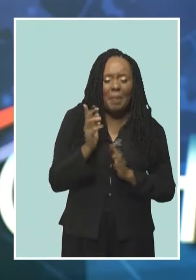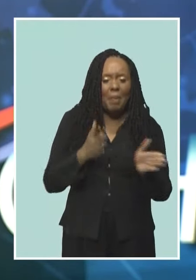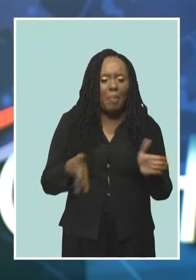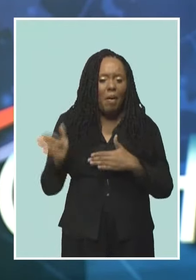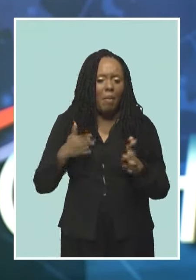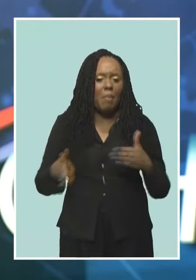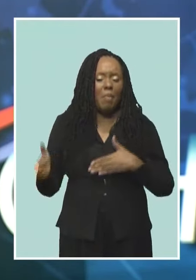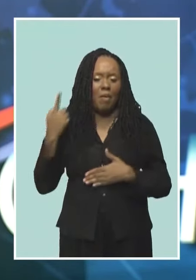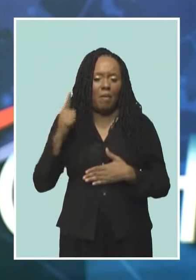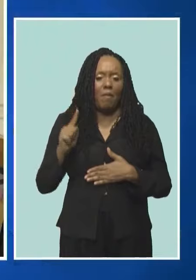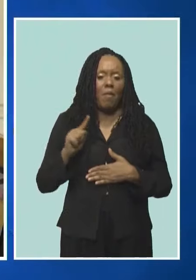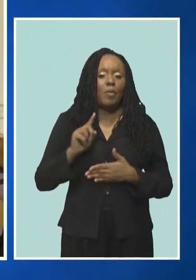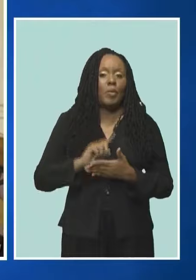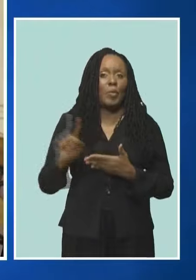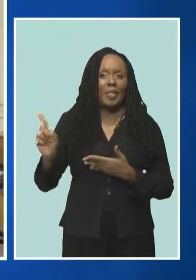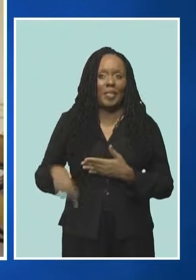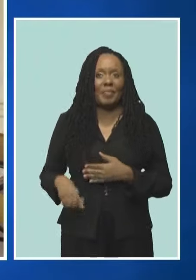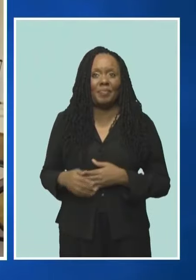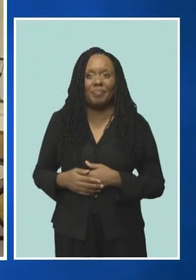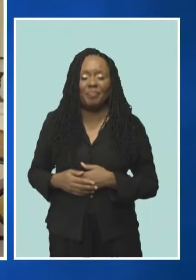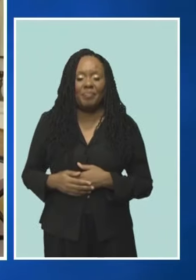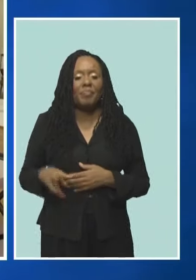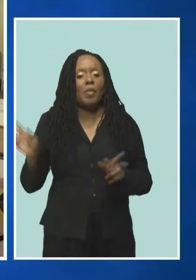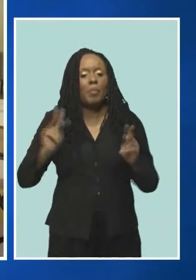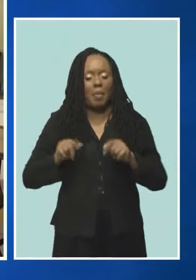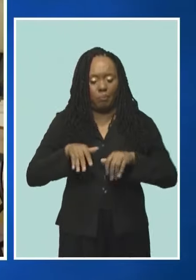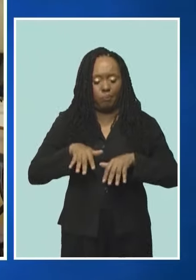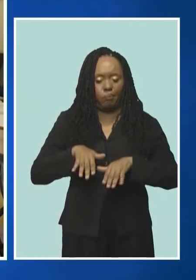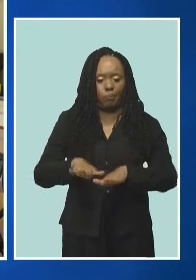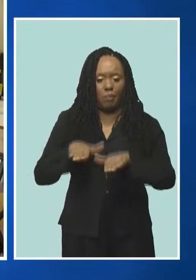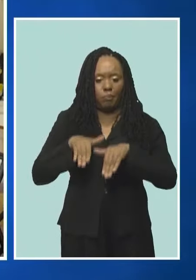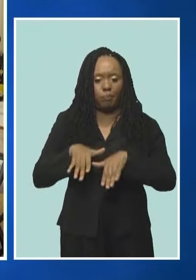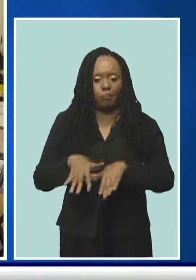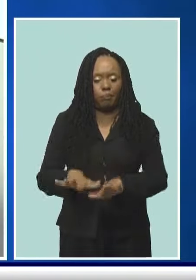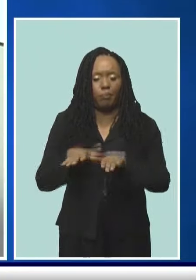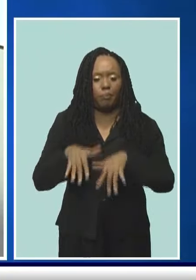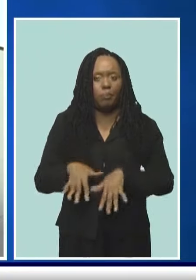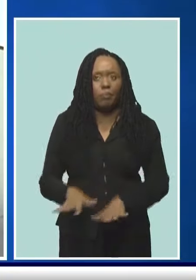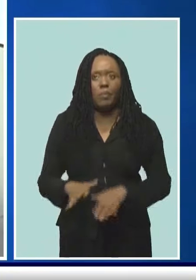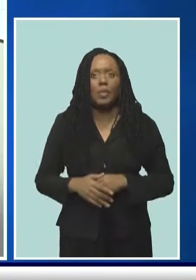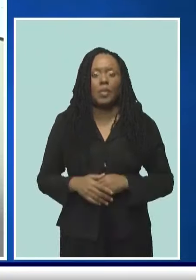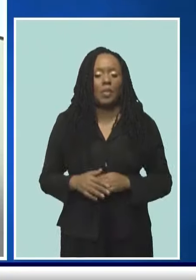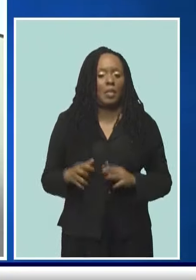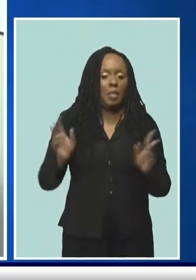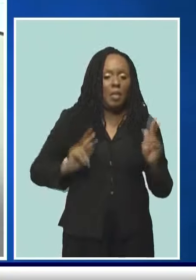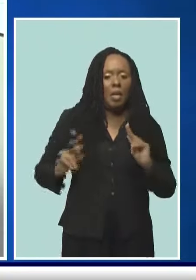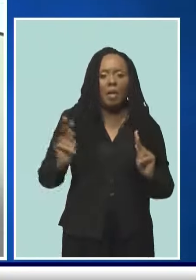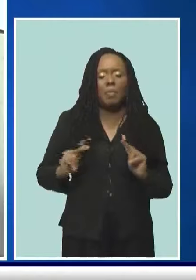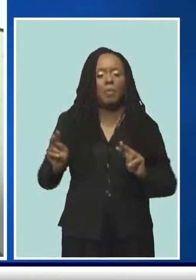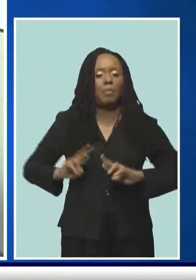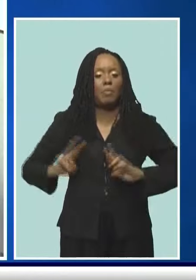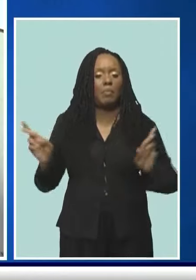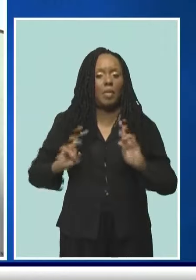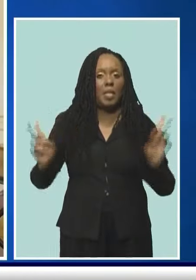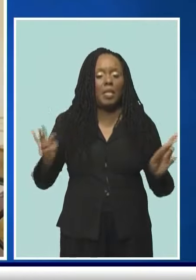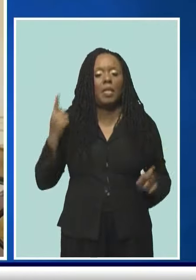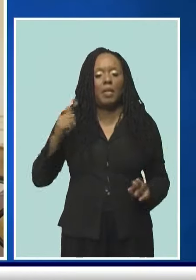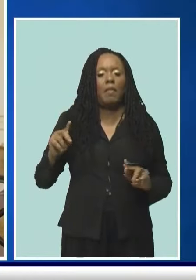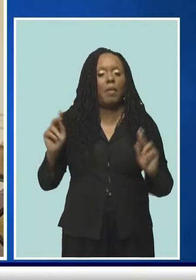day. Sewing machines are in overdrive as teams press ahead with costume production for Junior Kadooment